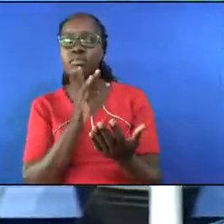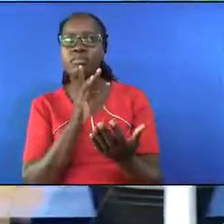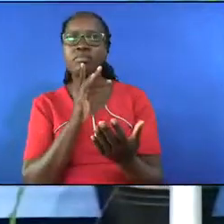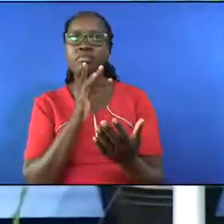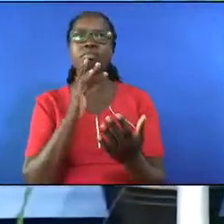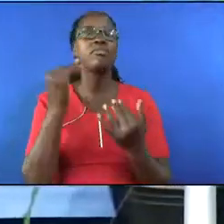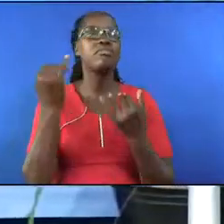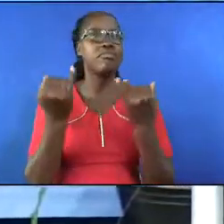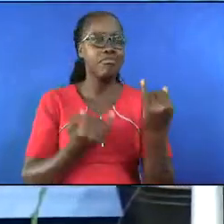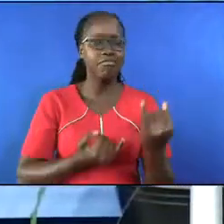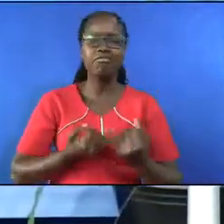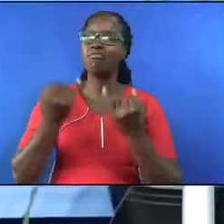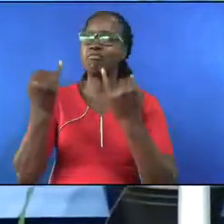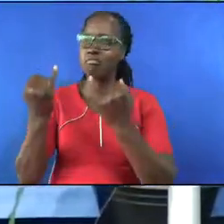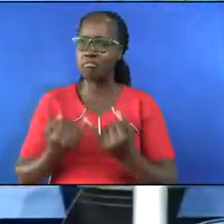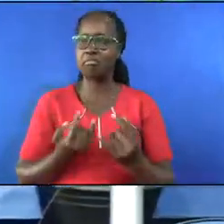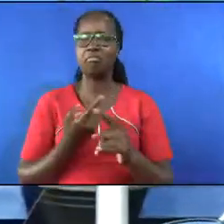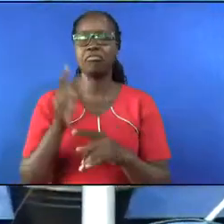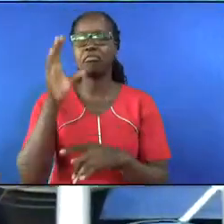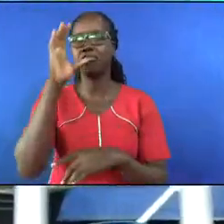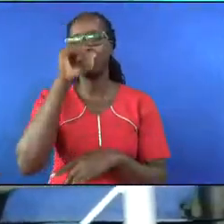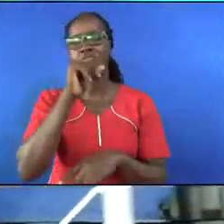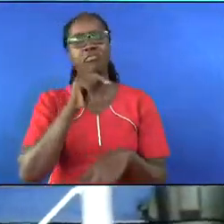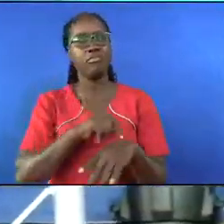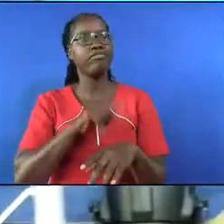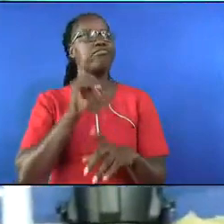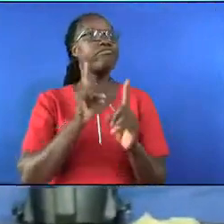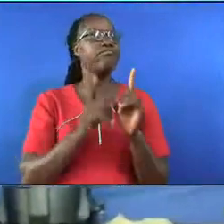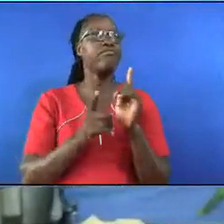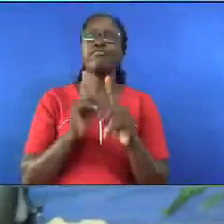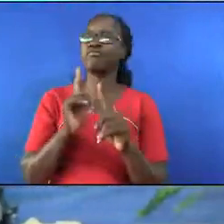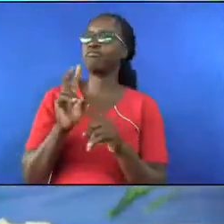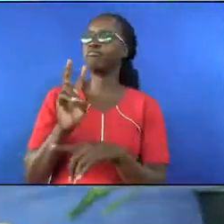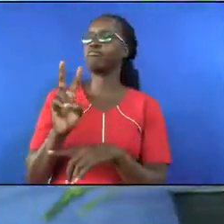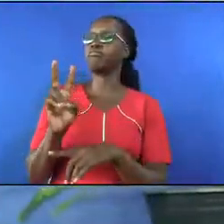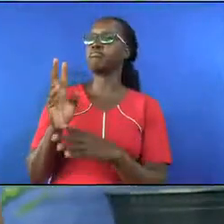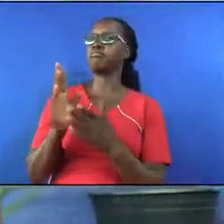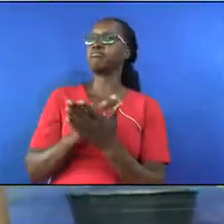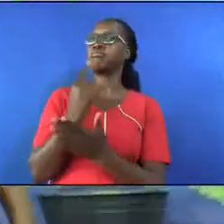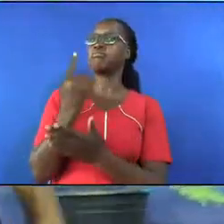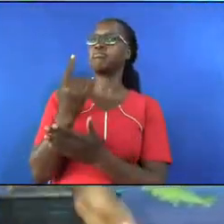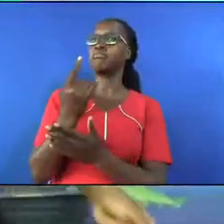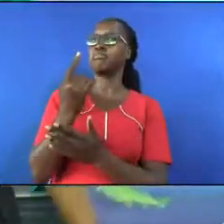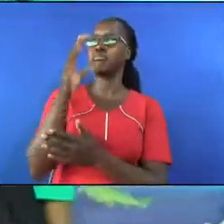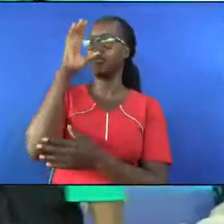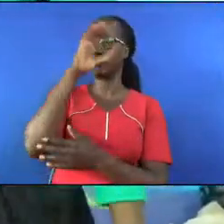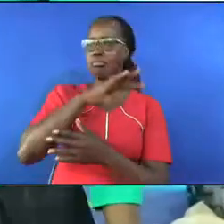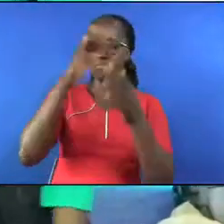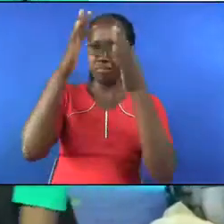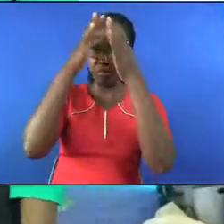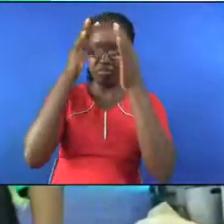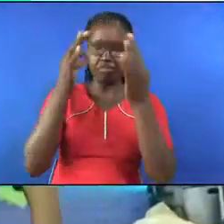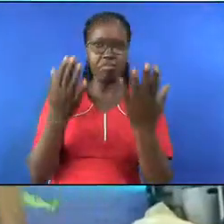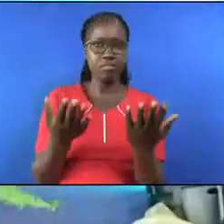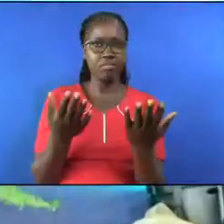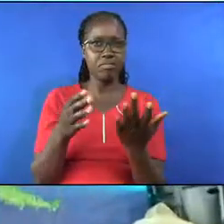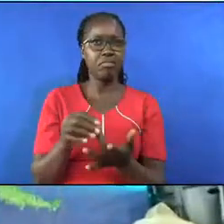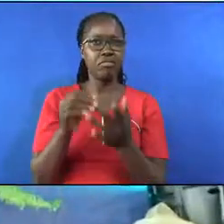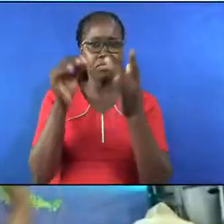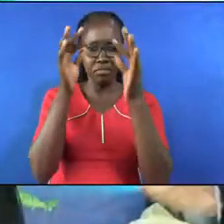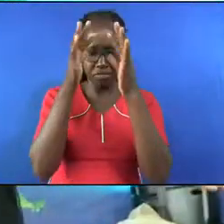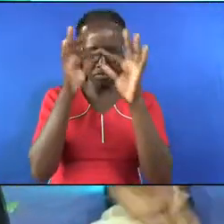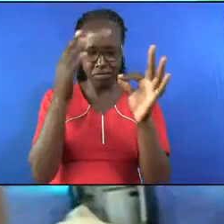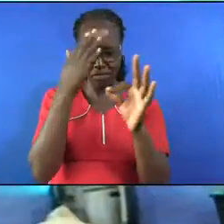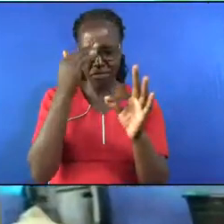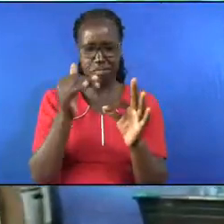so he invited everyone. And as he's walking, he sees someone who does not have the wedding garment. Okay, I don't know. This is a very special